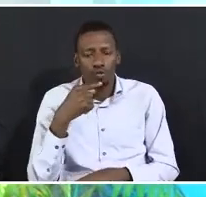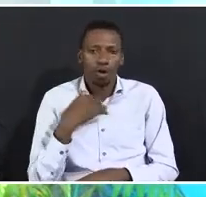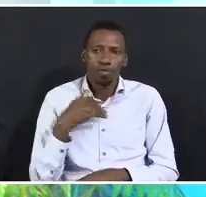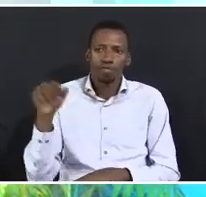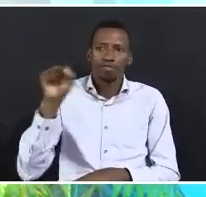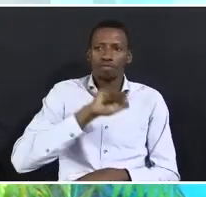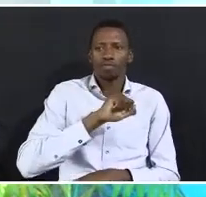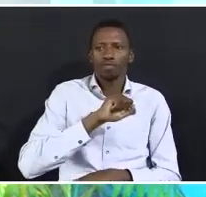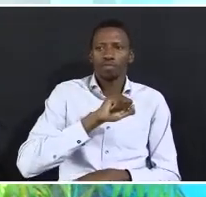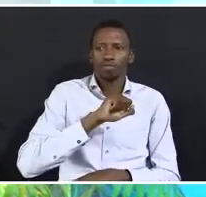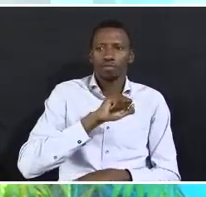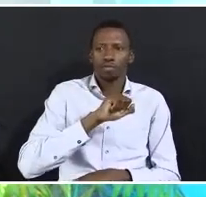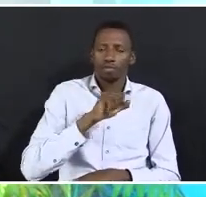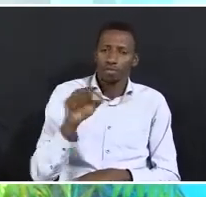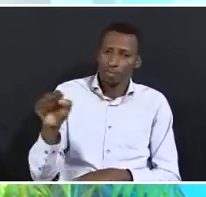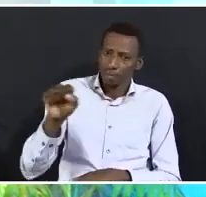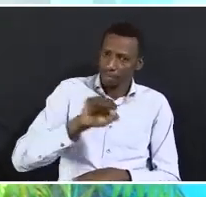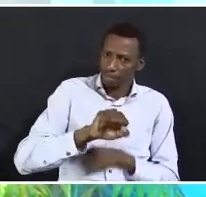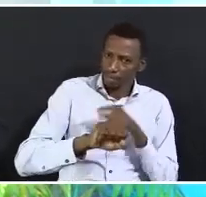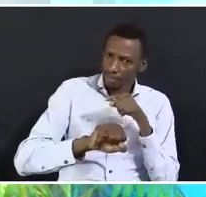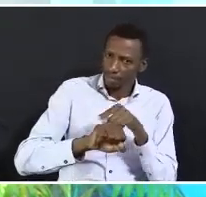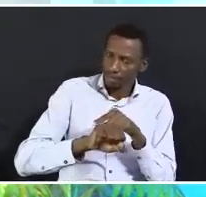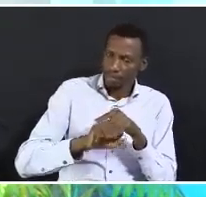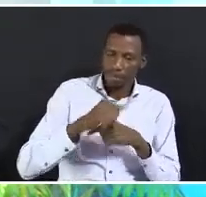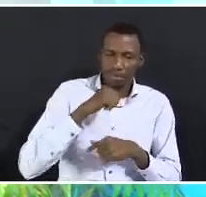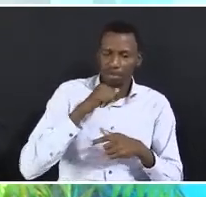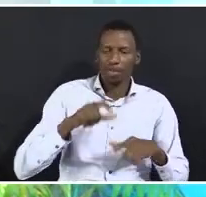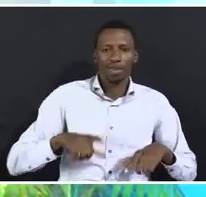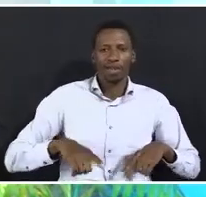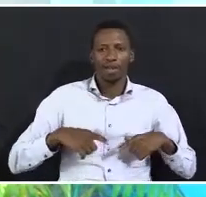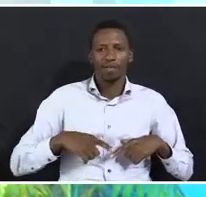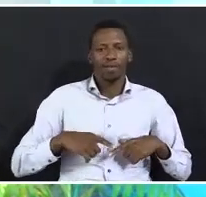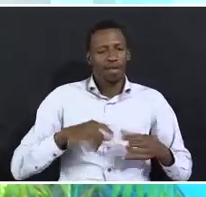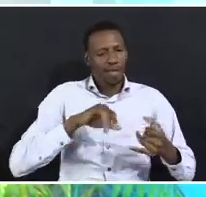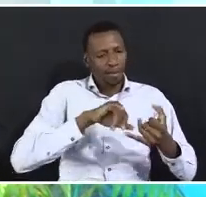My friend, the car is not life. Marry a man with vision.